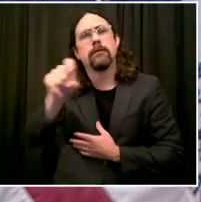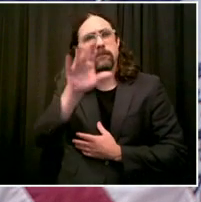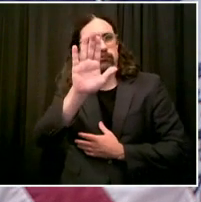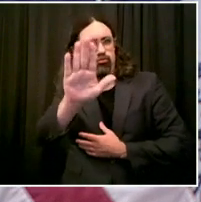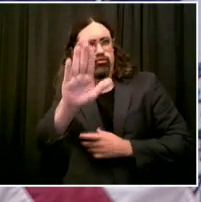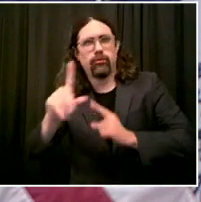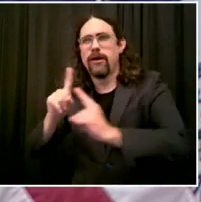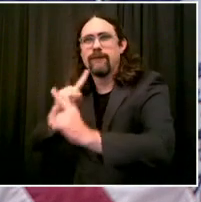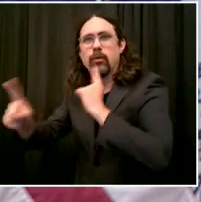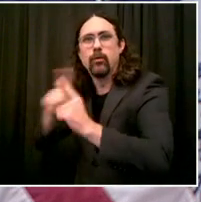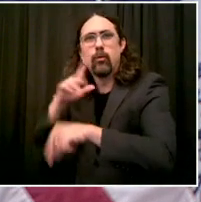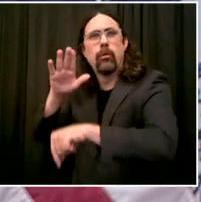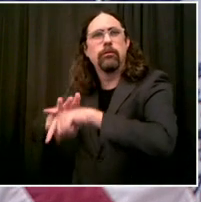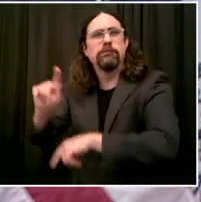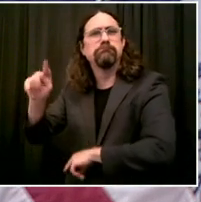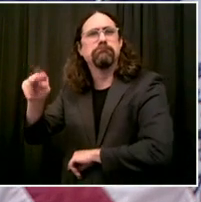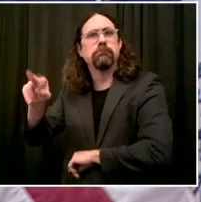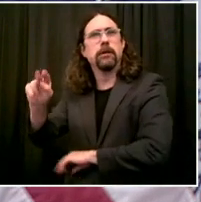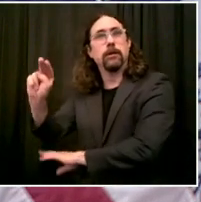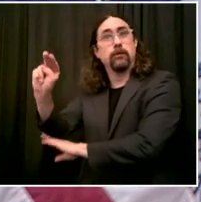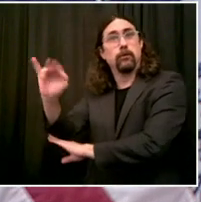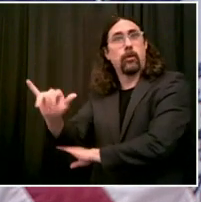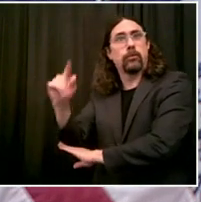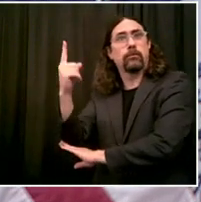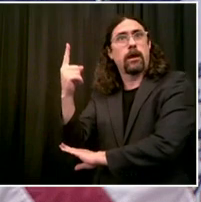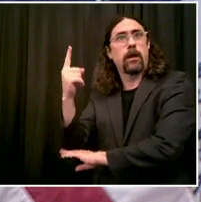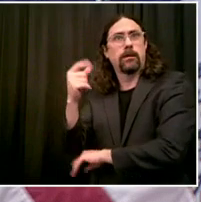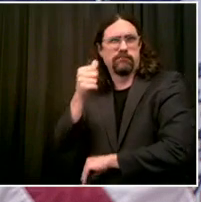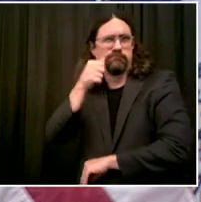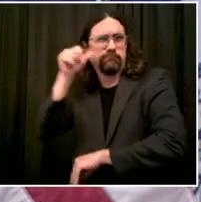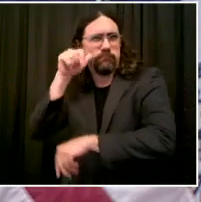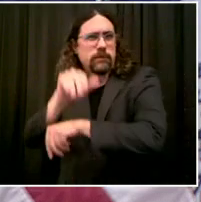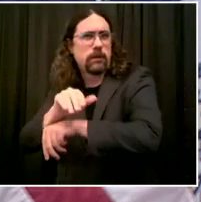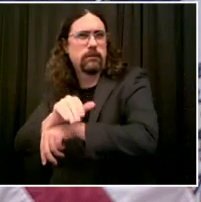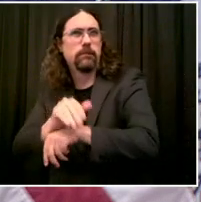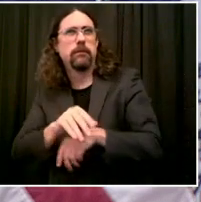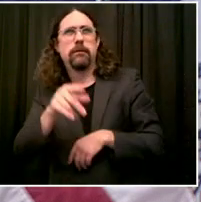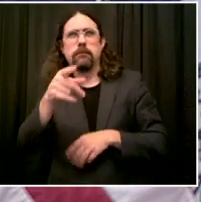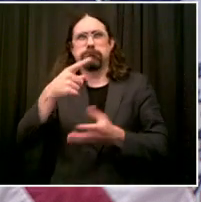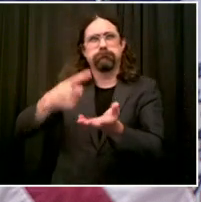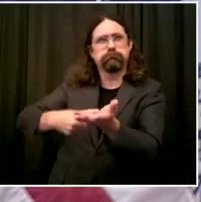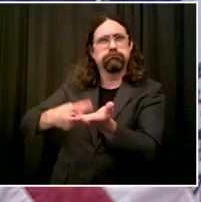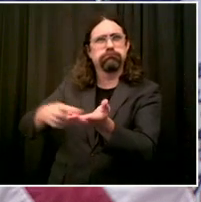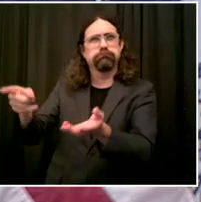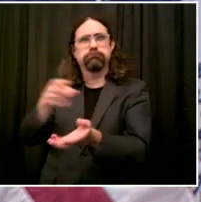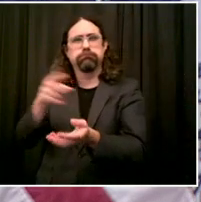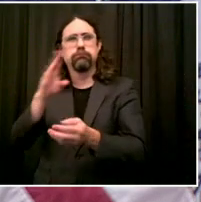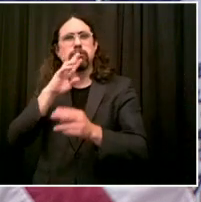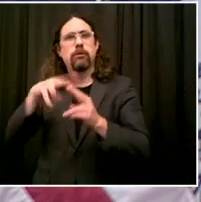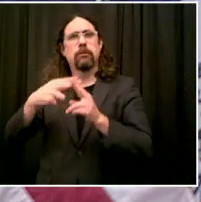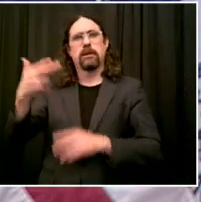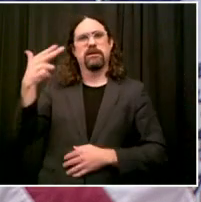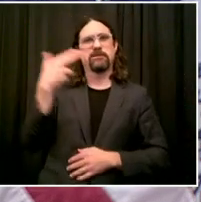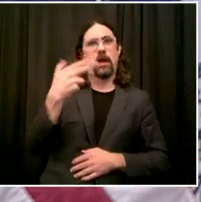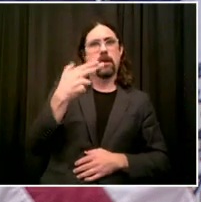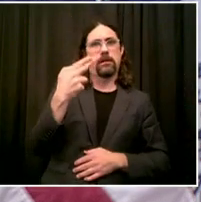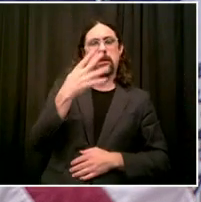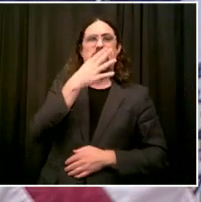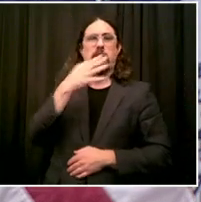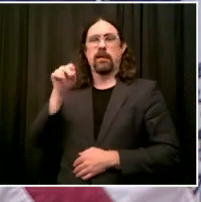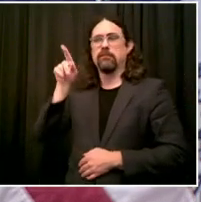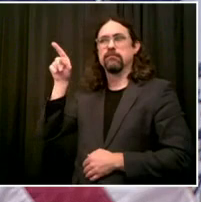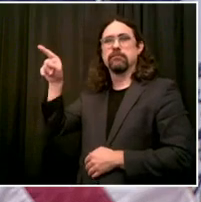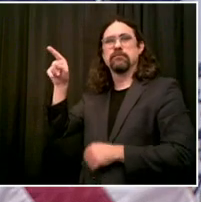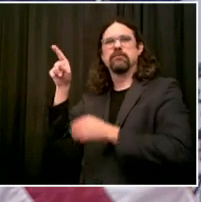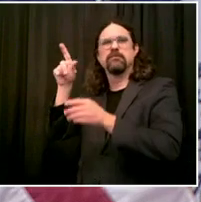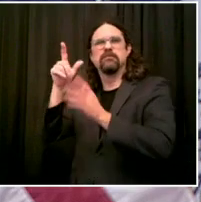by the various DA offices. You expressed some concern and said it sounded like the